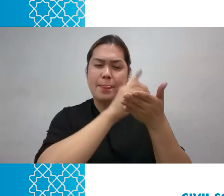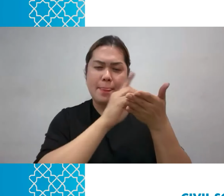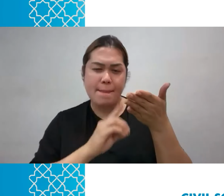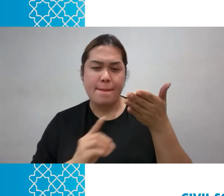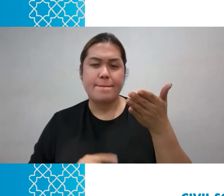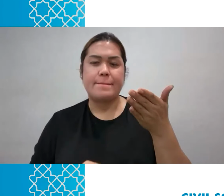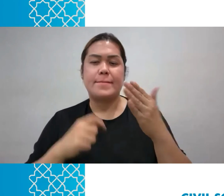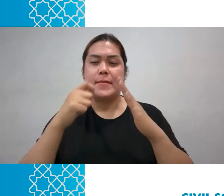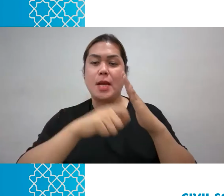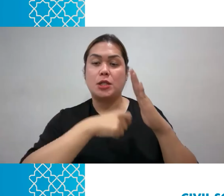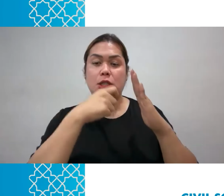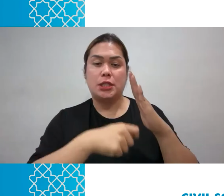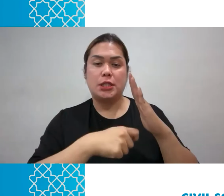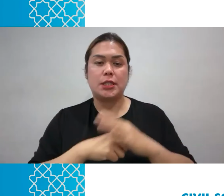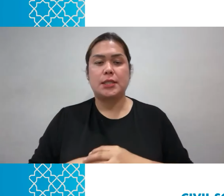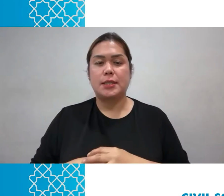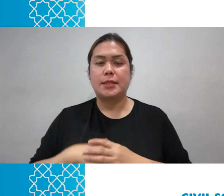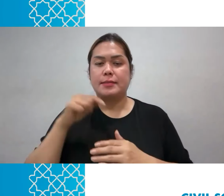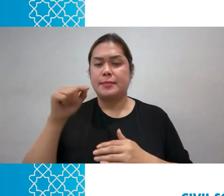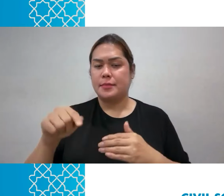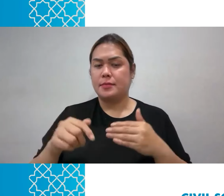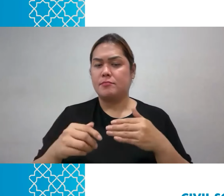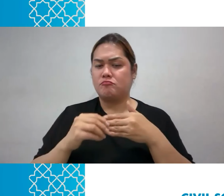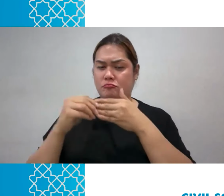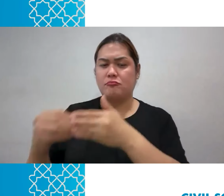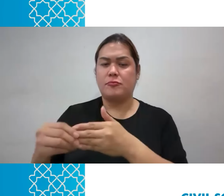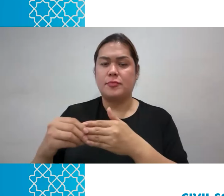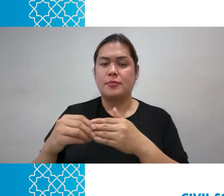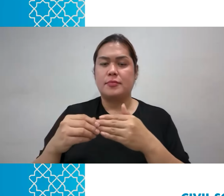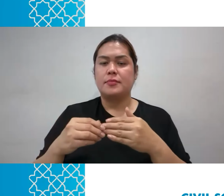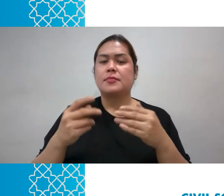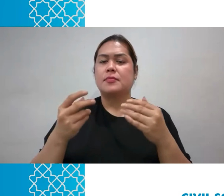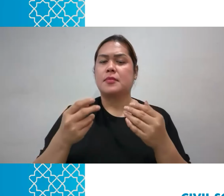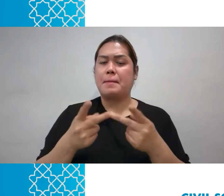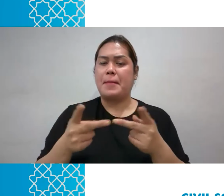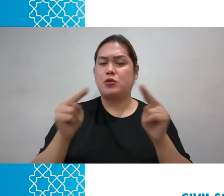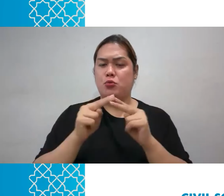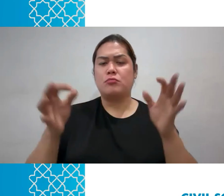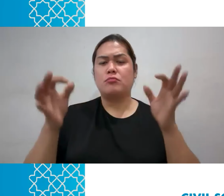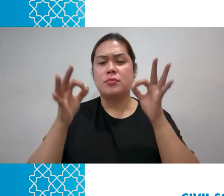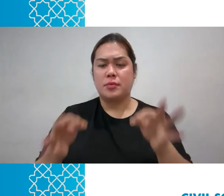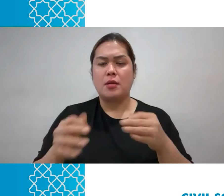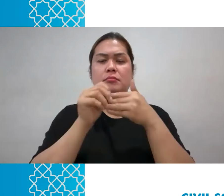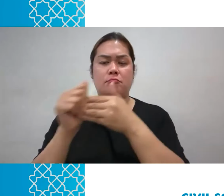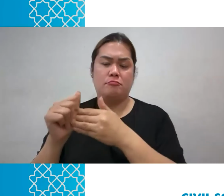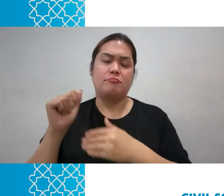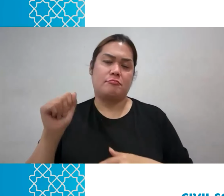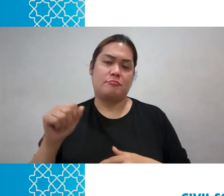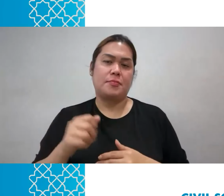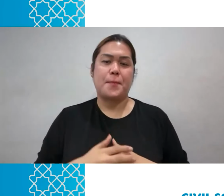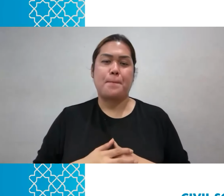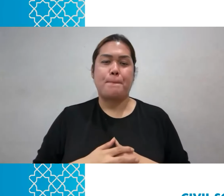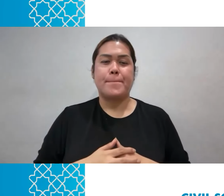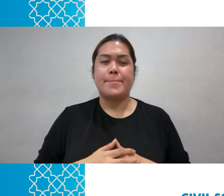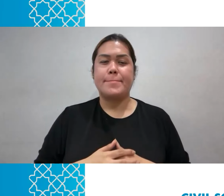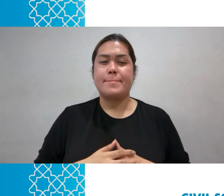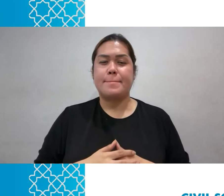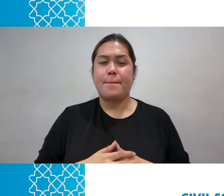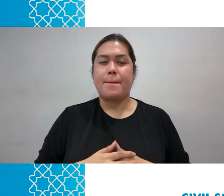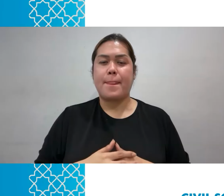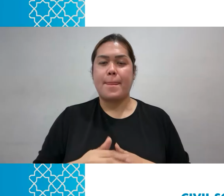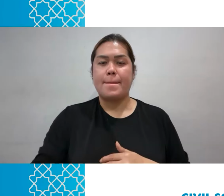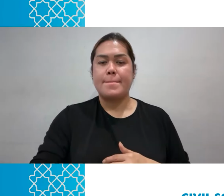leading projects and being in positions of decision-making and leadership. Throughout this discussion, we also heard about the role of evidence